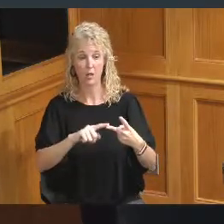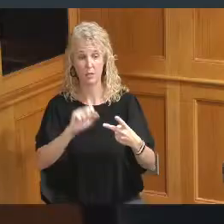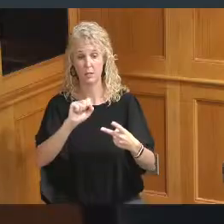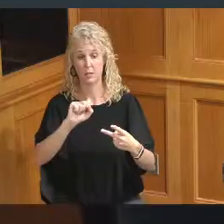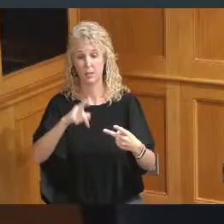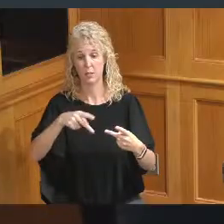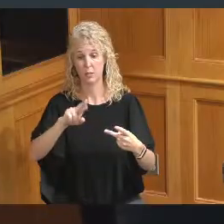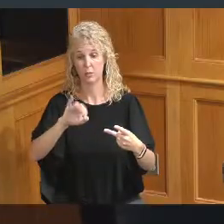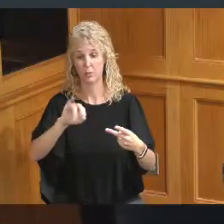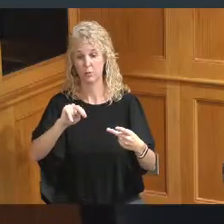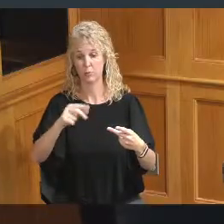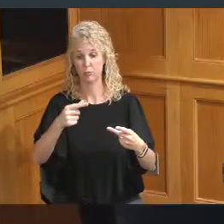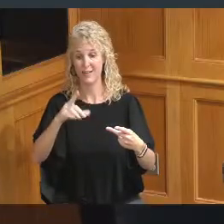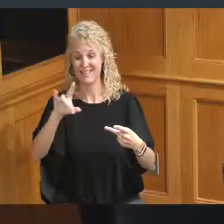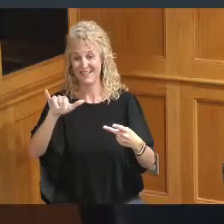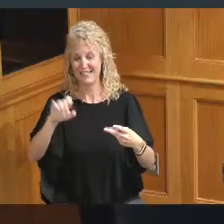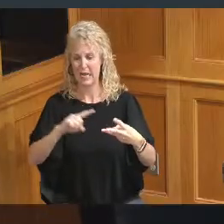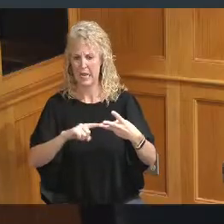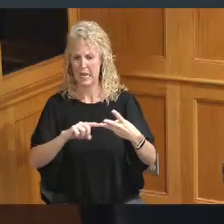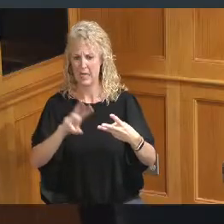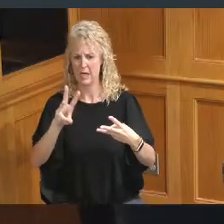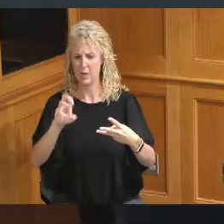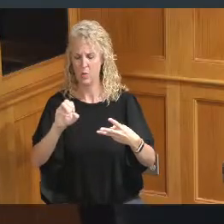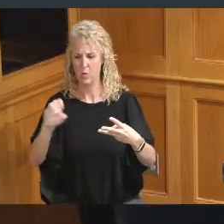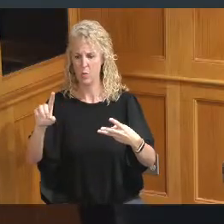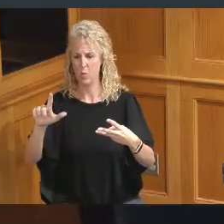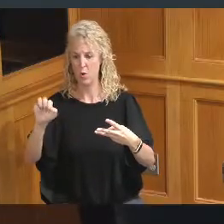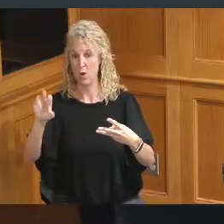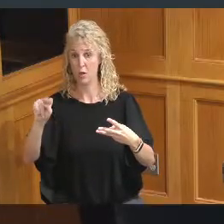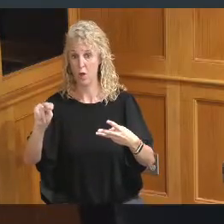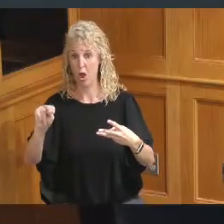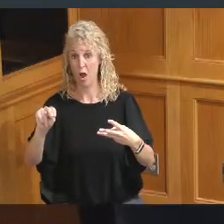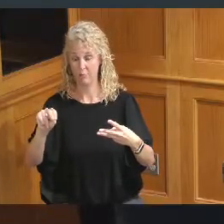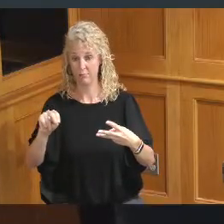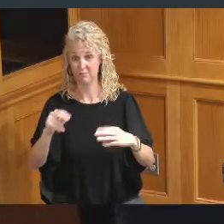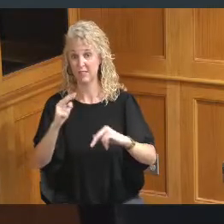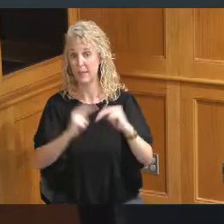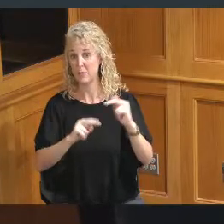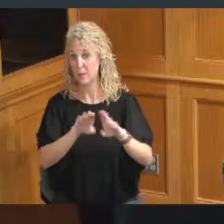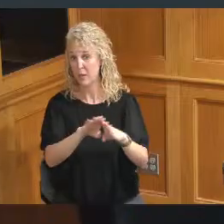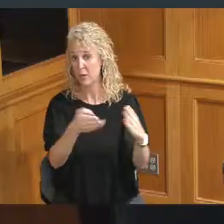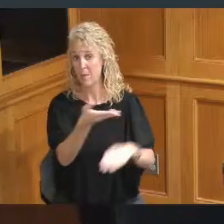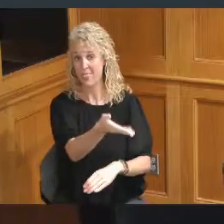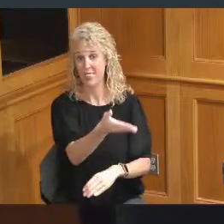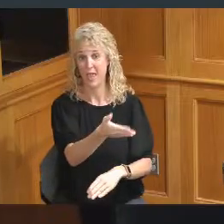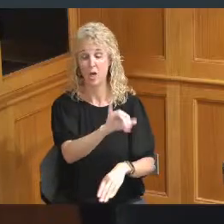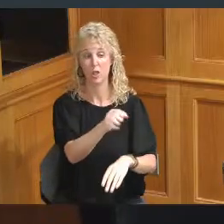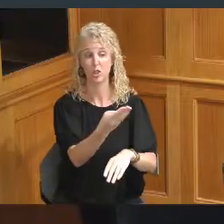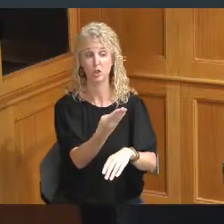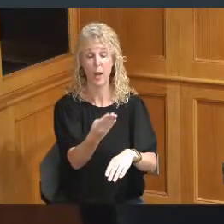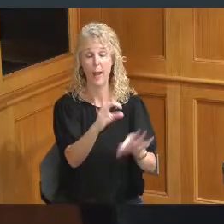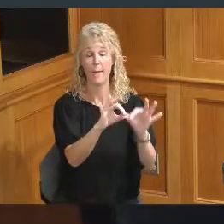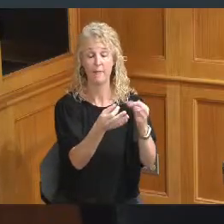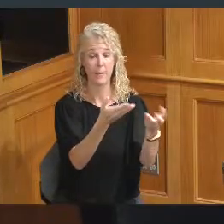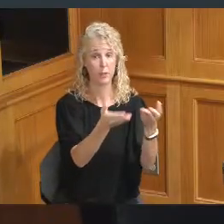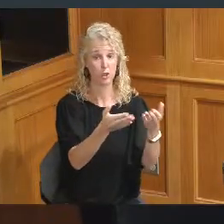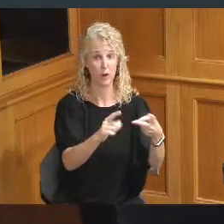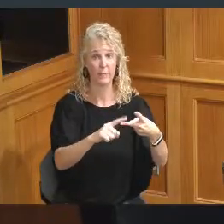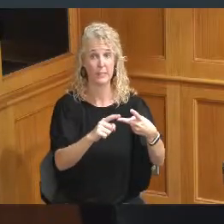Woodlawn, and this satellite office will include some of Job and Family Services, Emergency